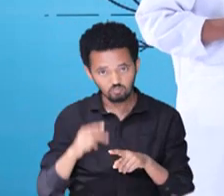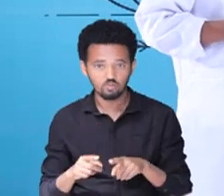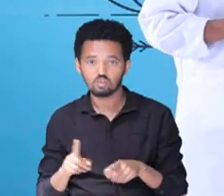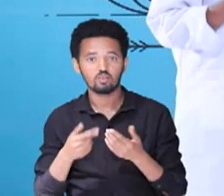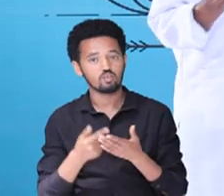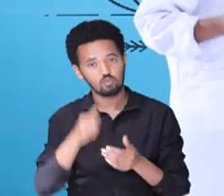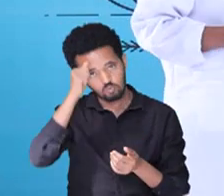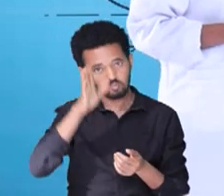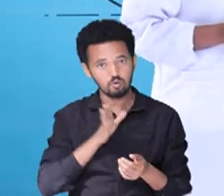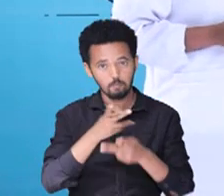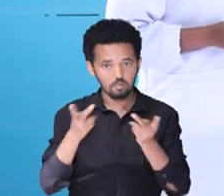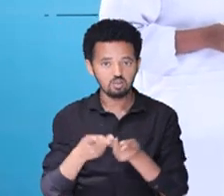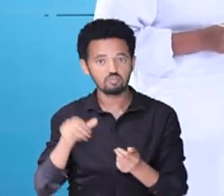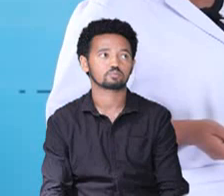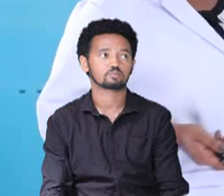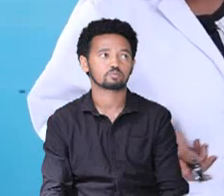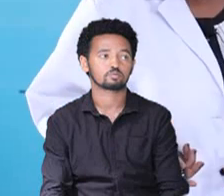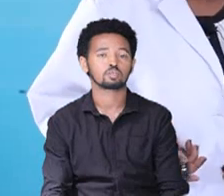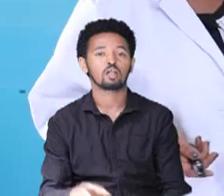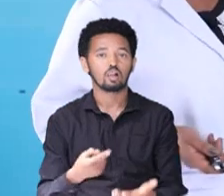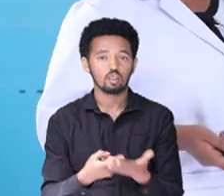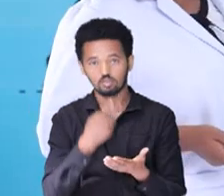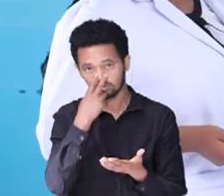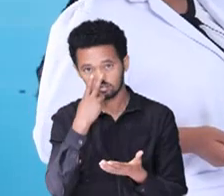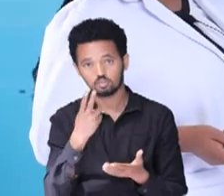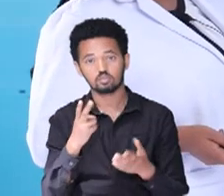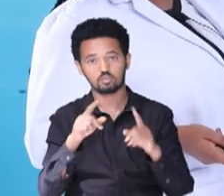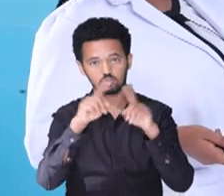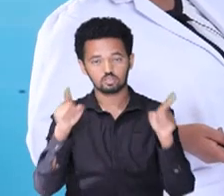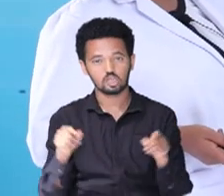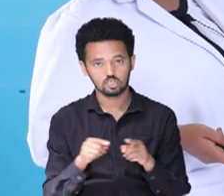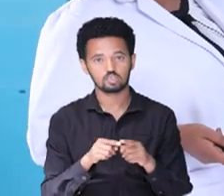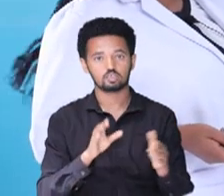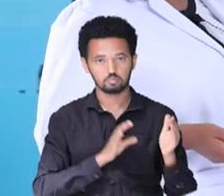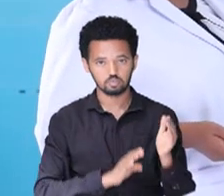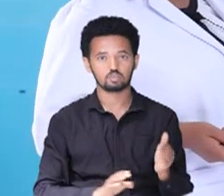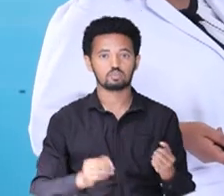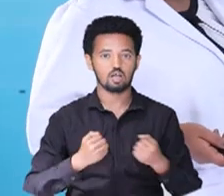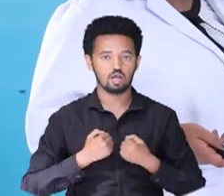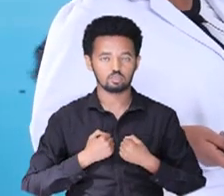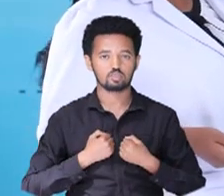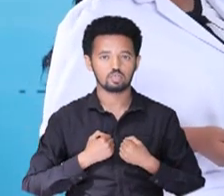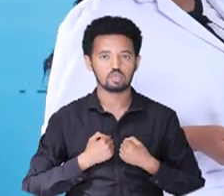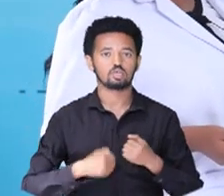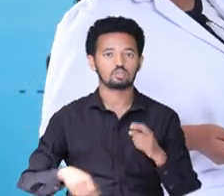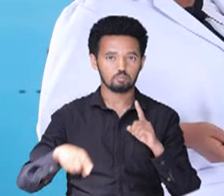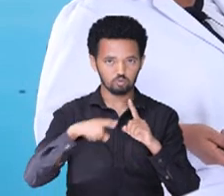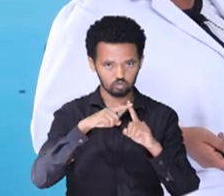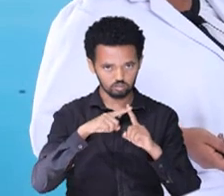people move from one place to another. Let us see these charts. Birth has a